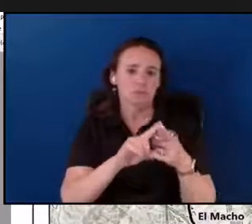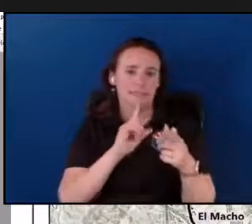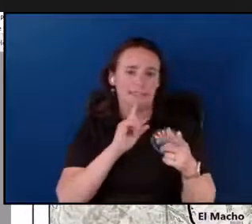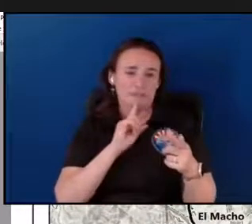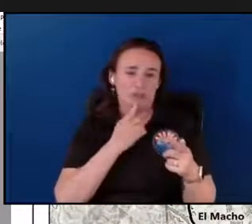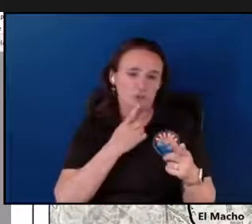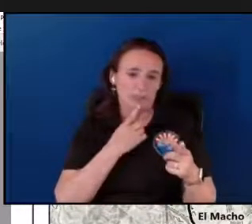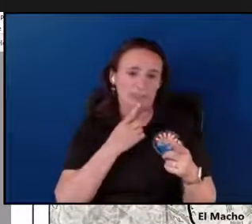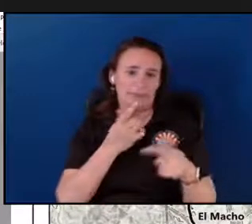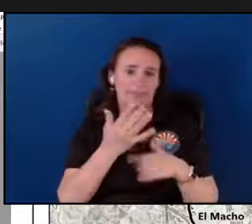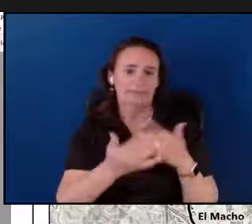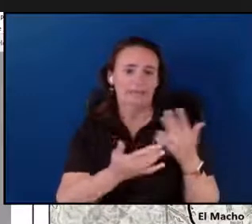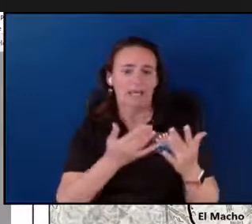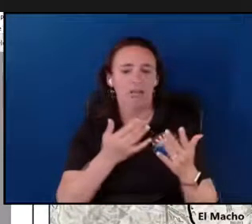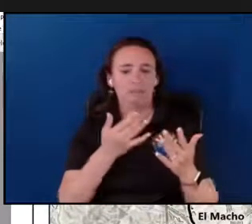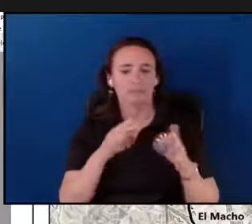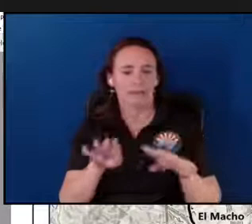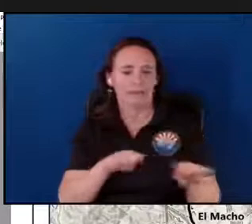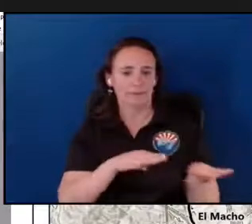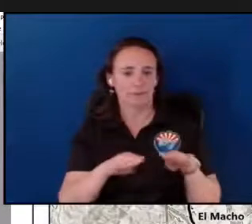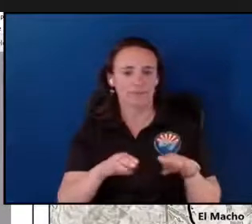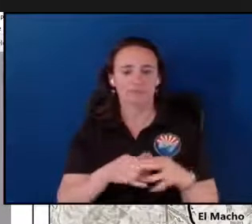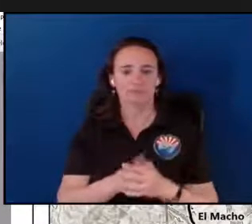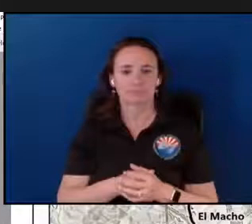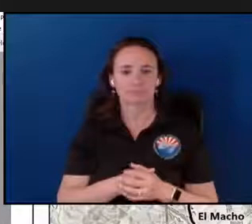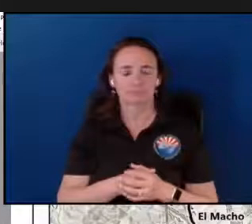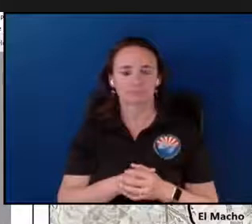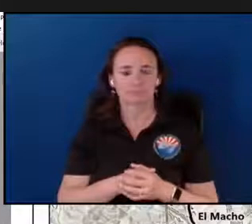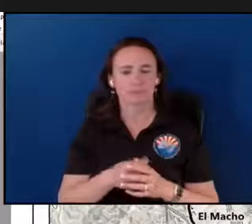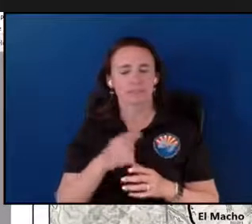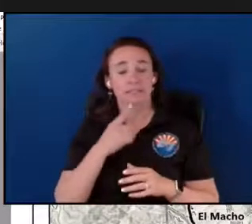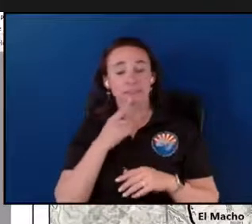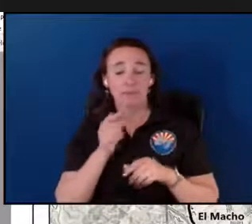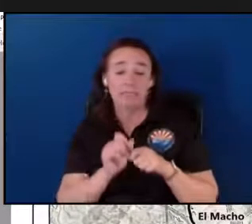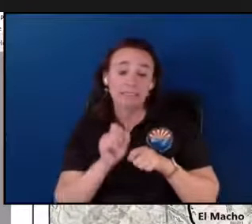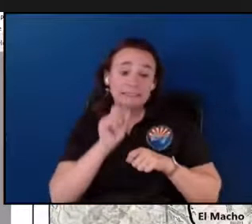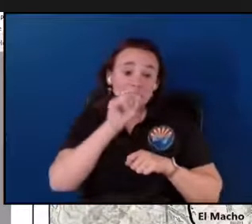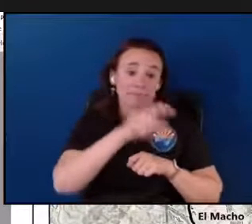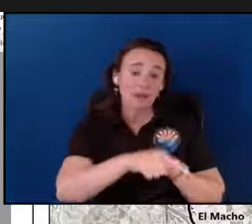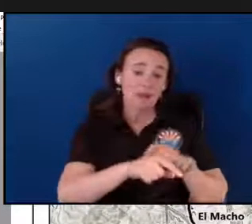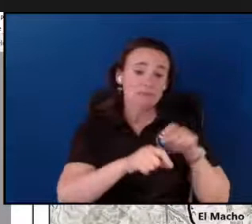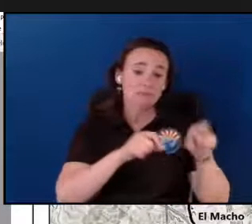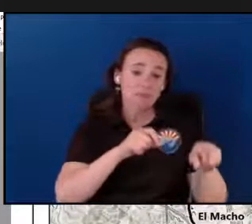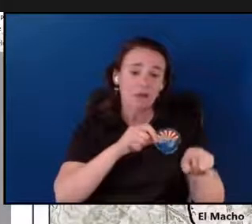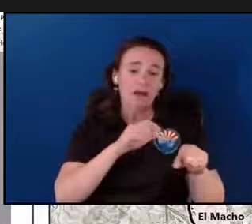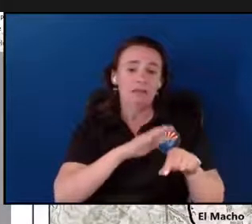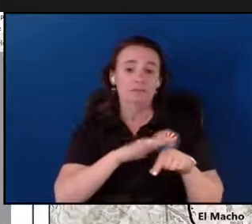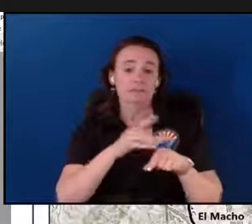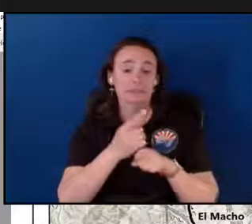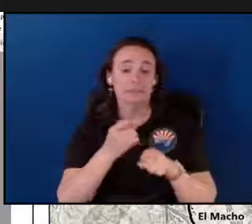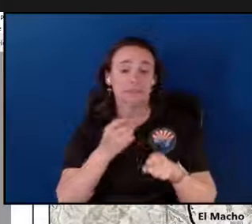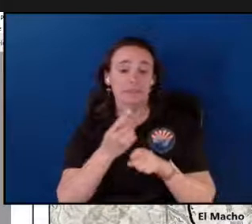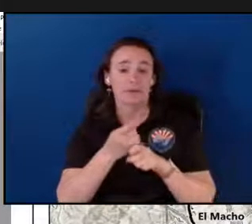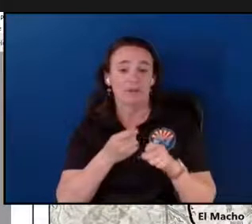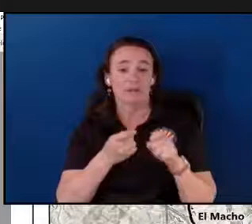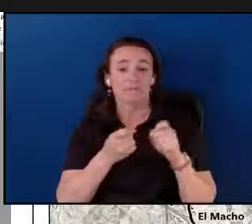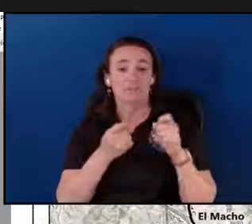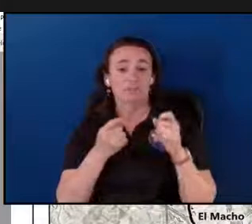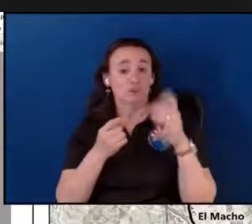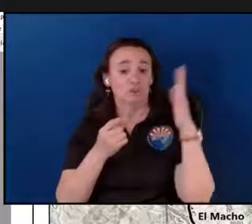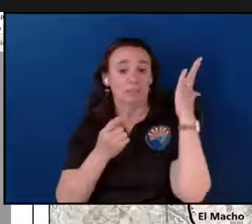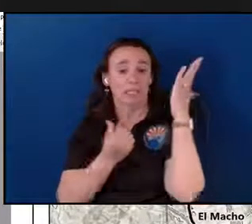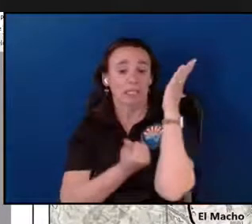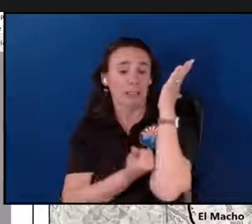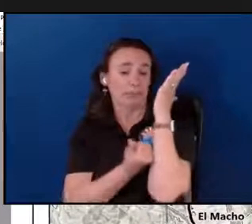talked about the spots getting across the line here. Some of those spots are from torching trees. What I mean by a torching tree